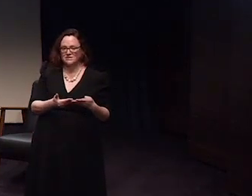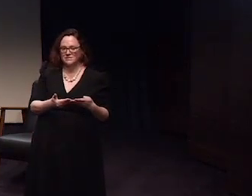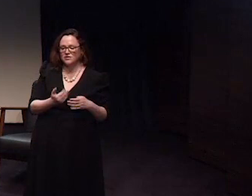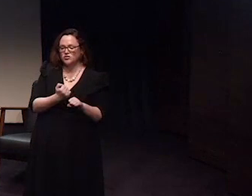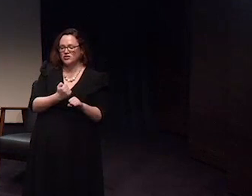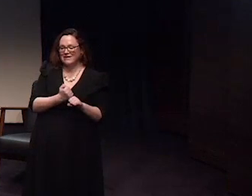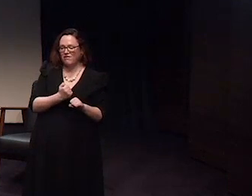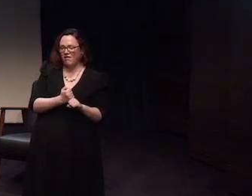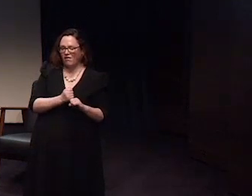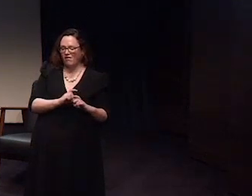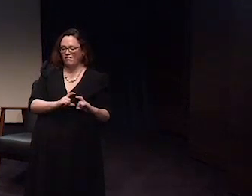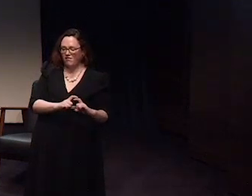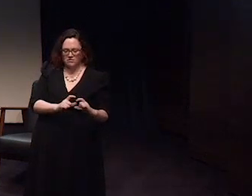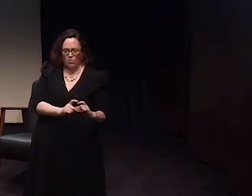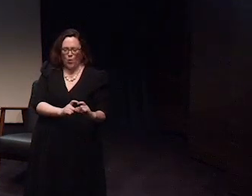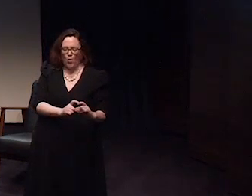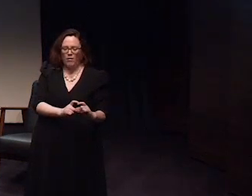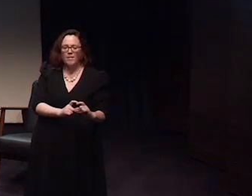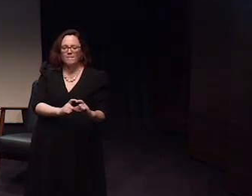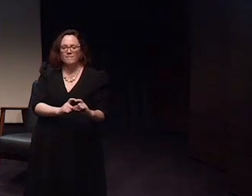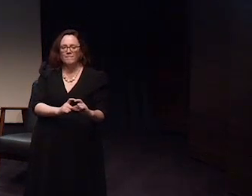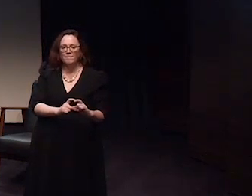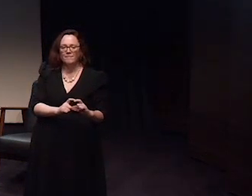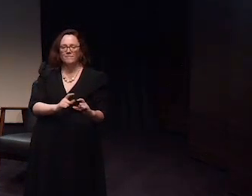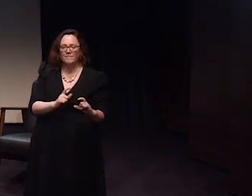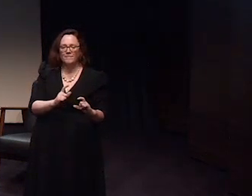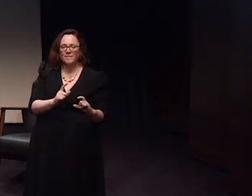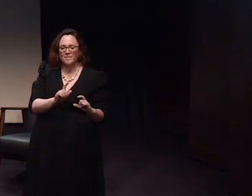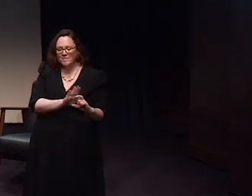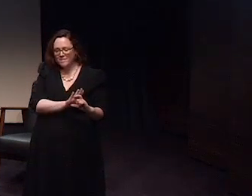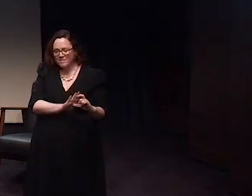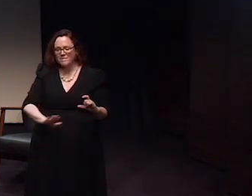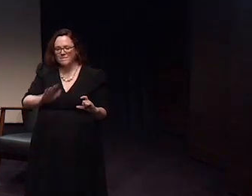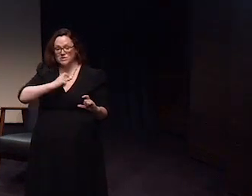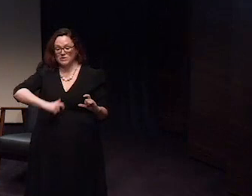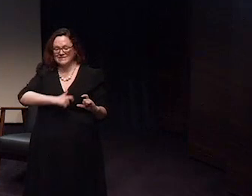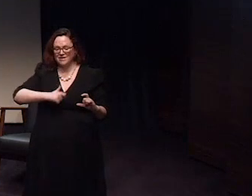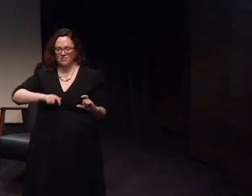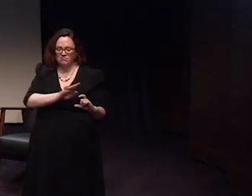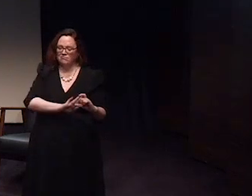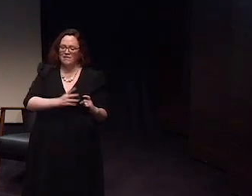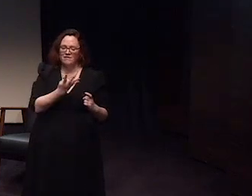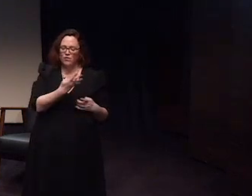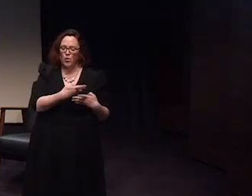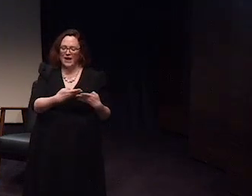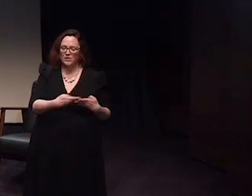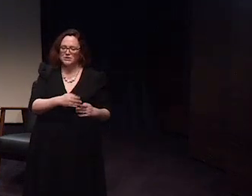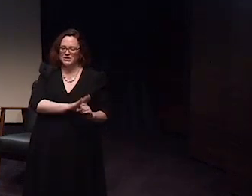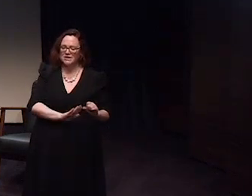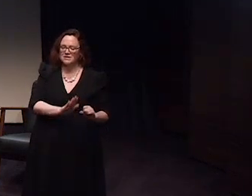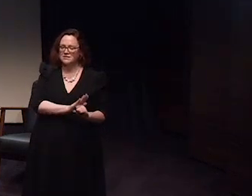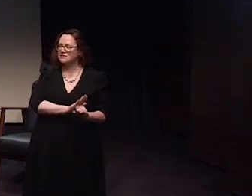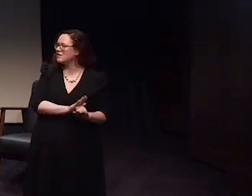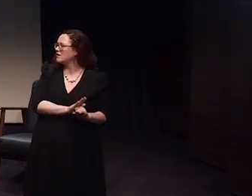Geneva is part of the French-speaking part of Switzerland, and it's located at its western end. As I know that in the